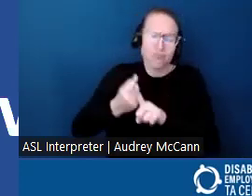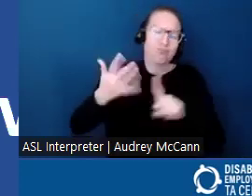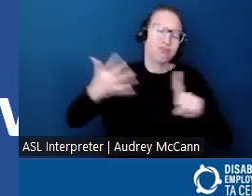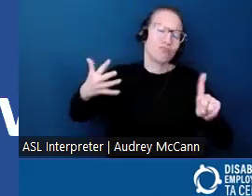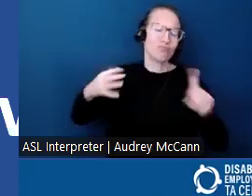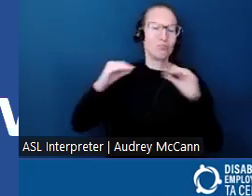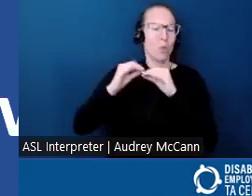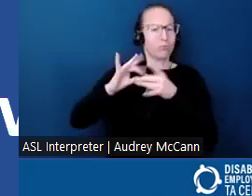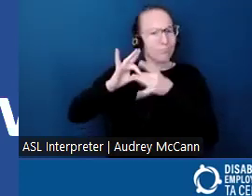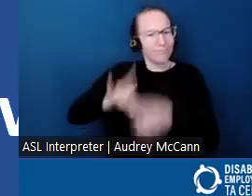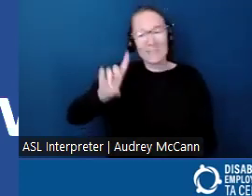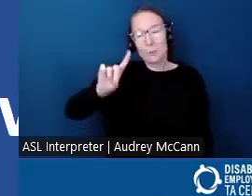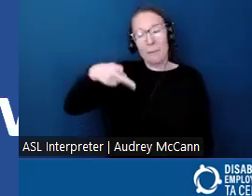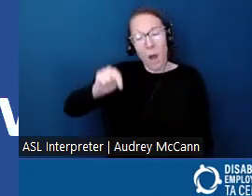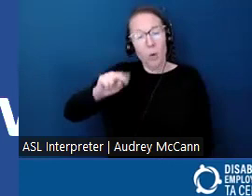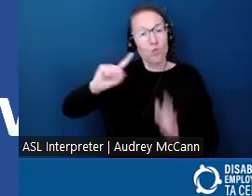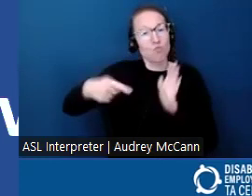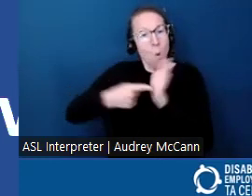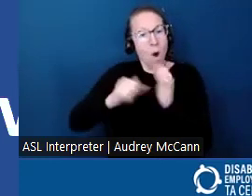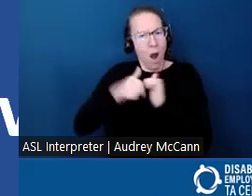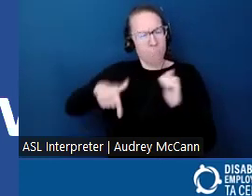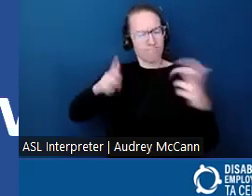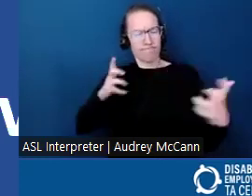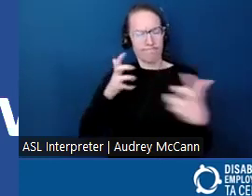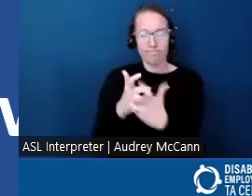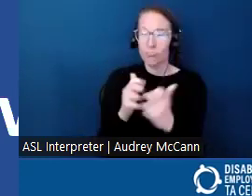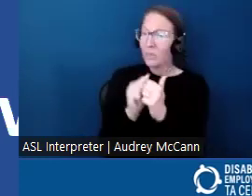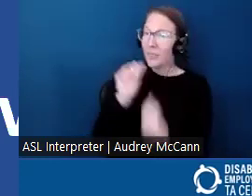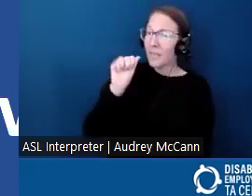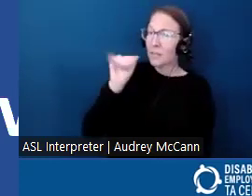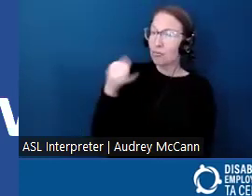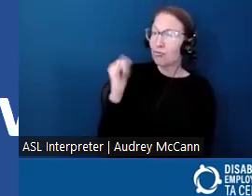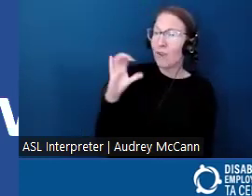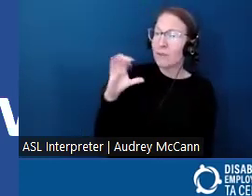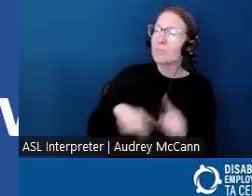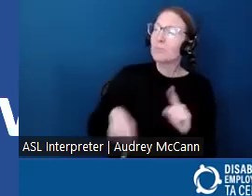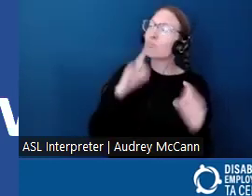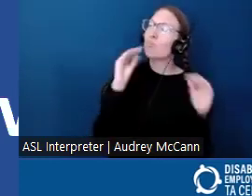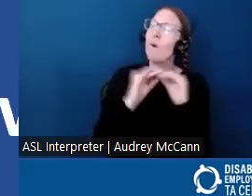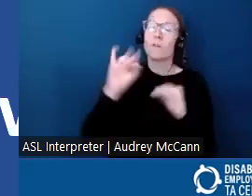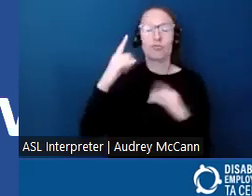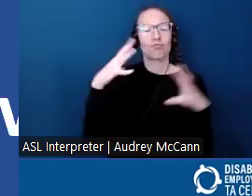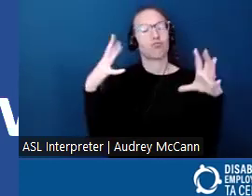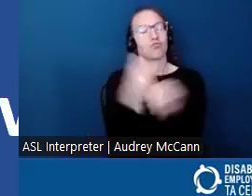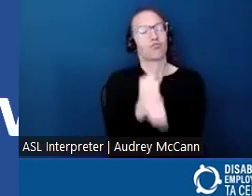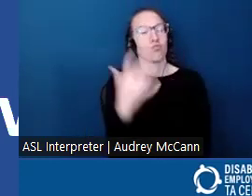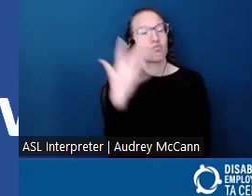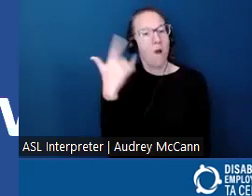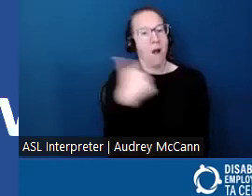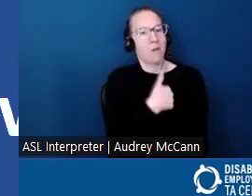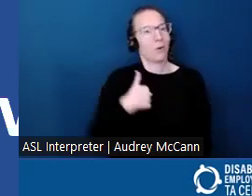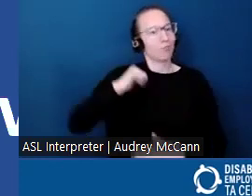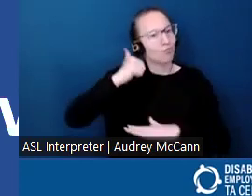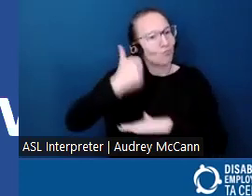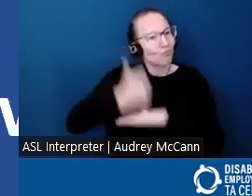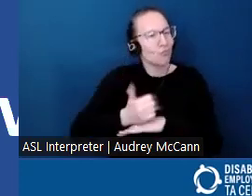the DPN role fits within the AJCs, but this is just a bit of an overview of why we were created and kind of the